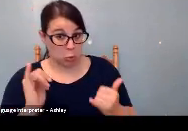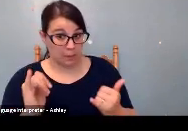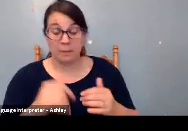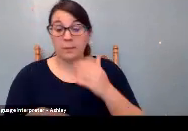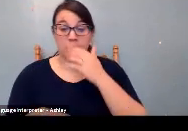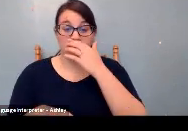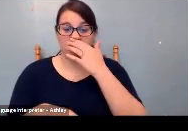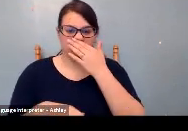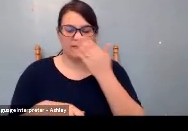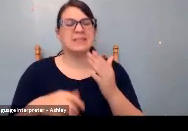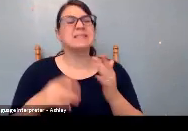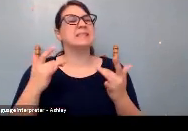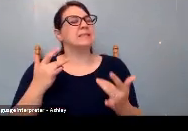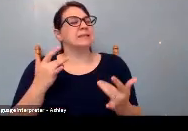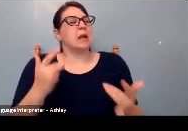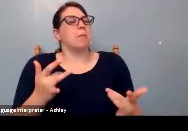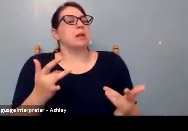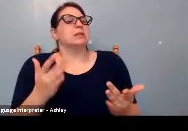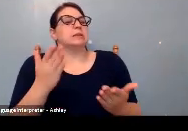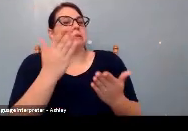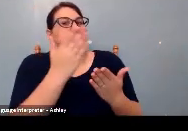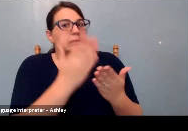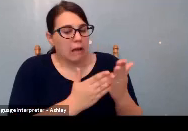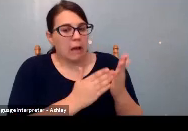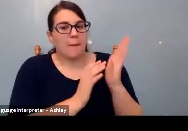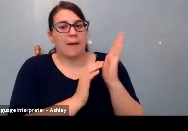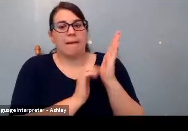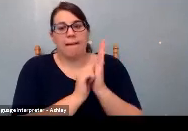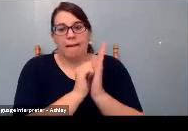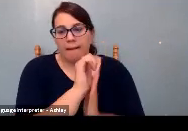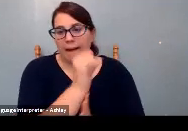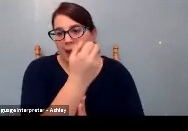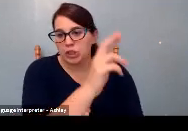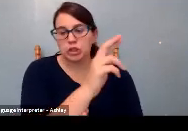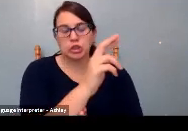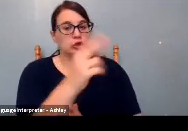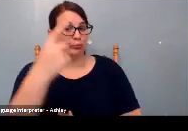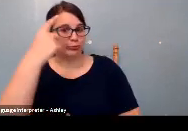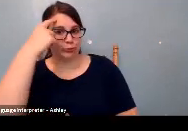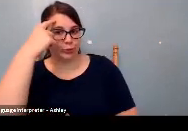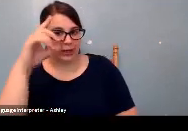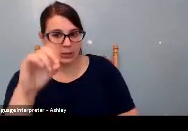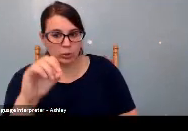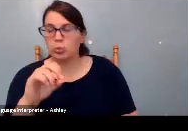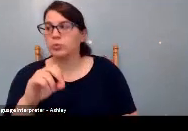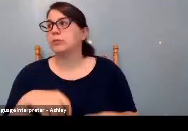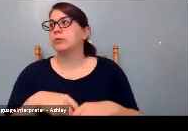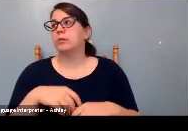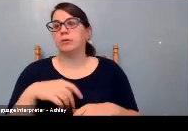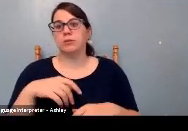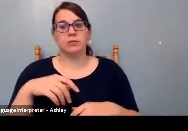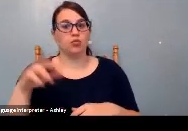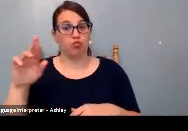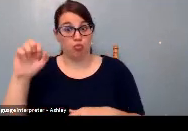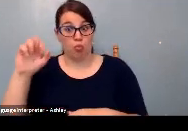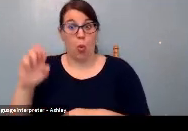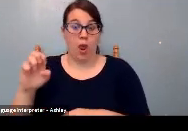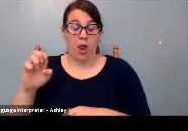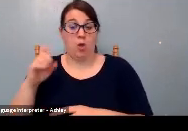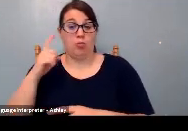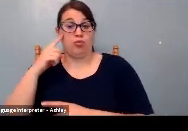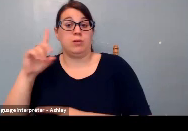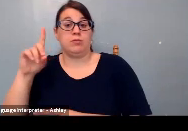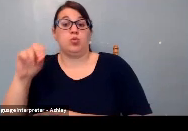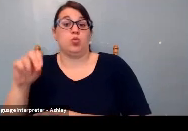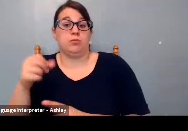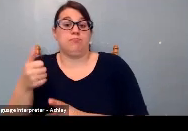certain cancers, adult brain disorders, a number of rare disorders that affect children on this list.